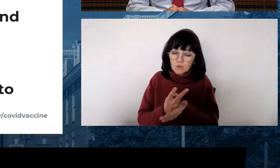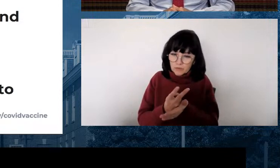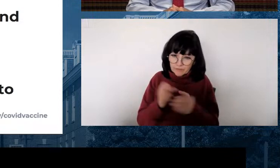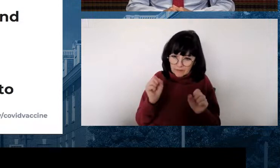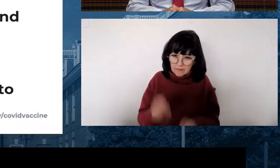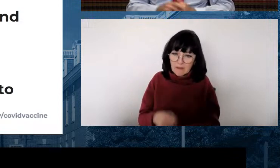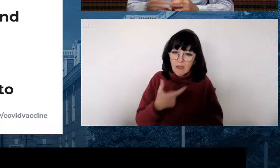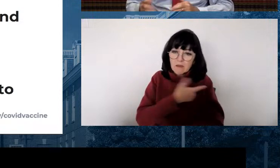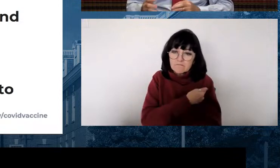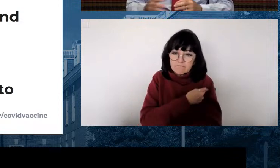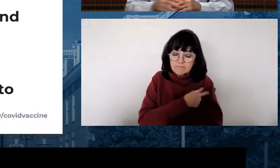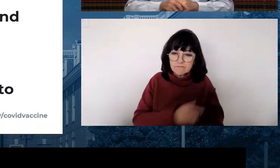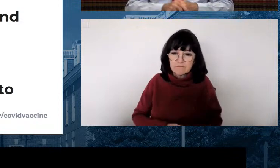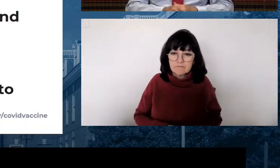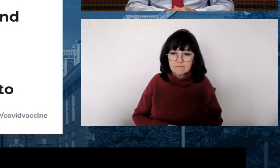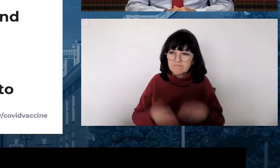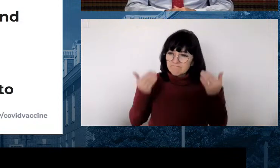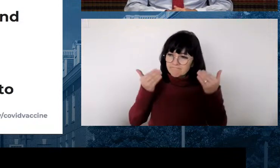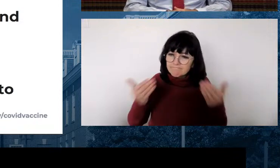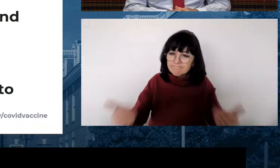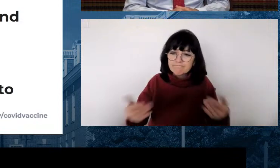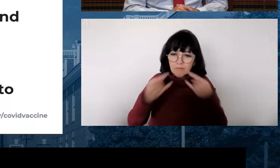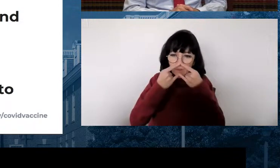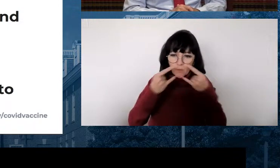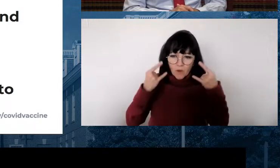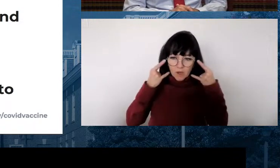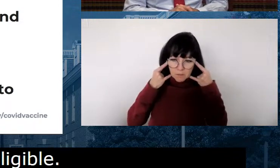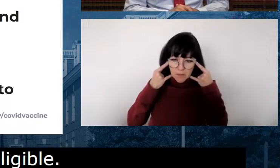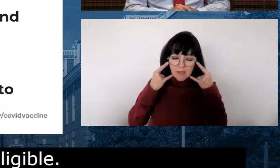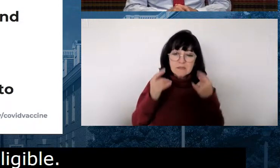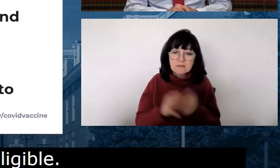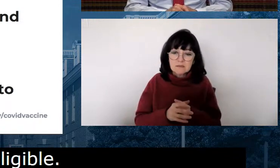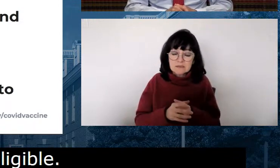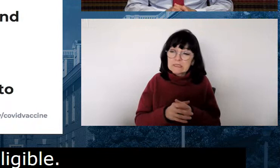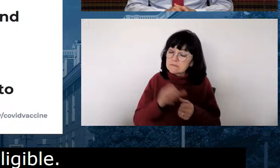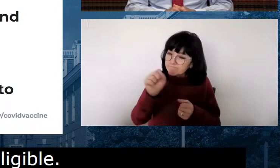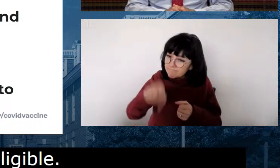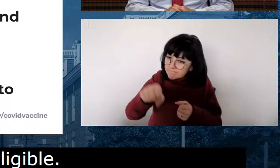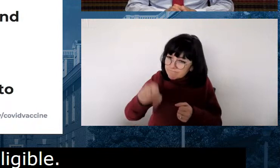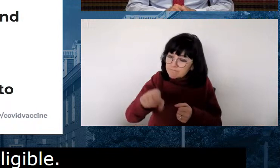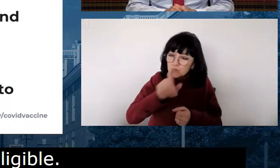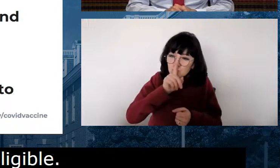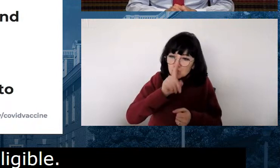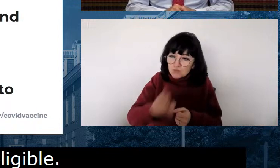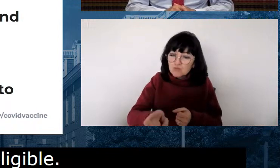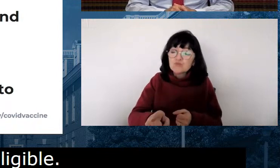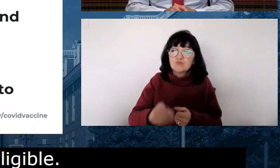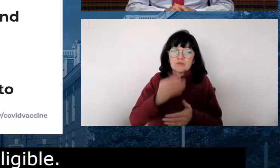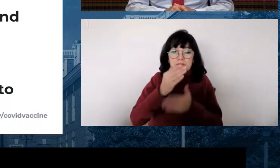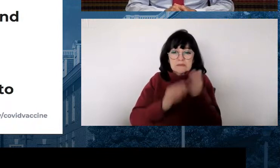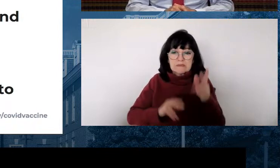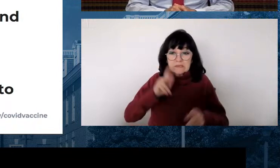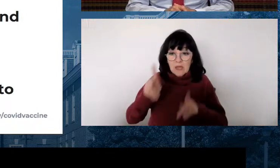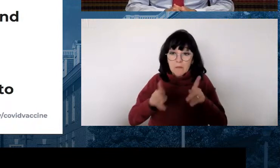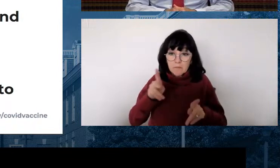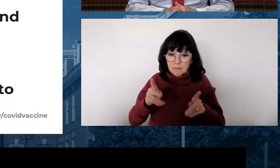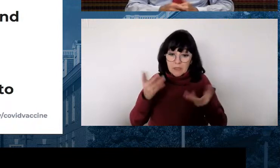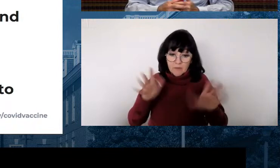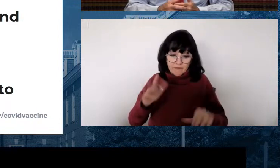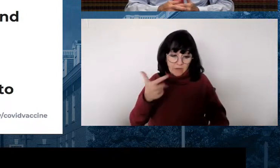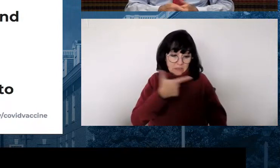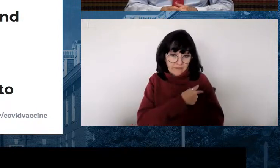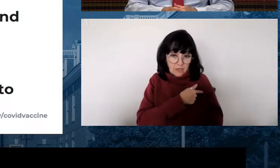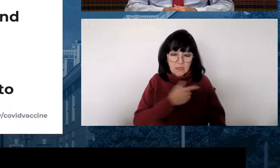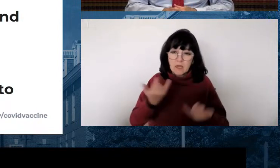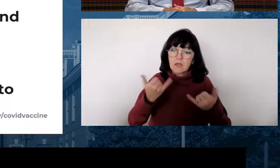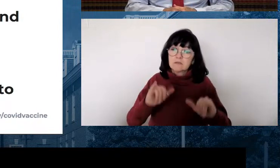you're vaccinated. We do have experienced some of those breakthrough cases. They tend to be milder, and so you may